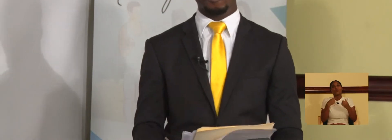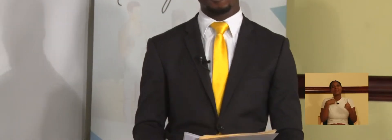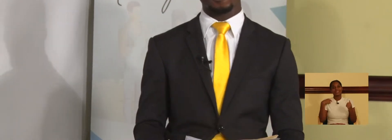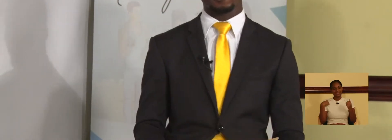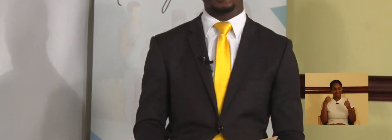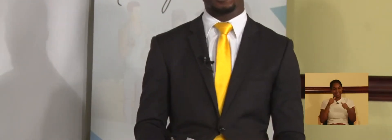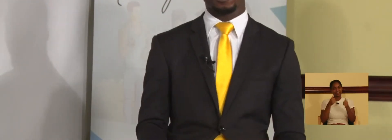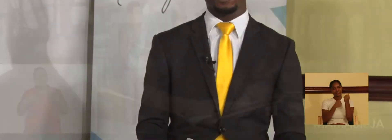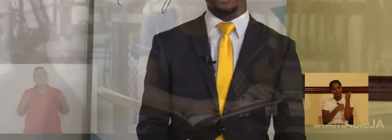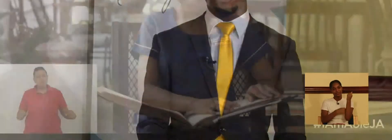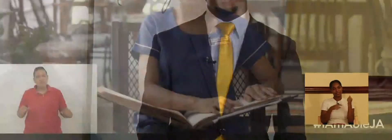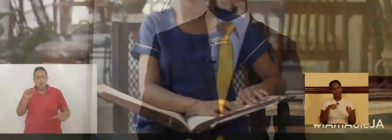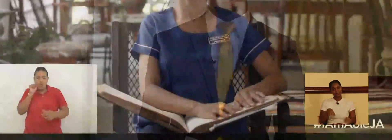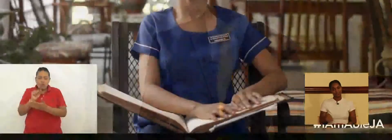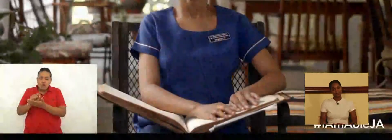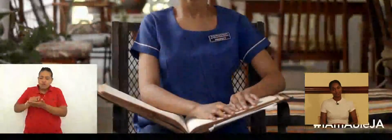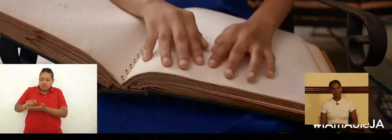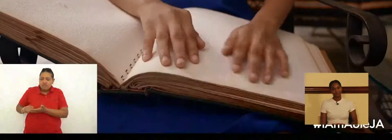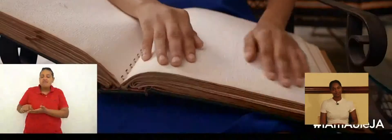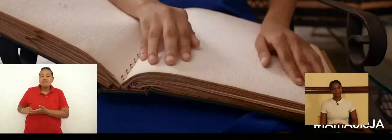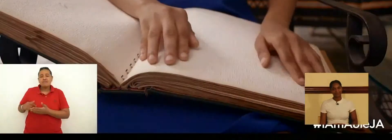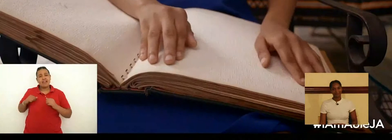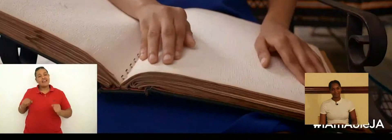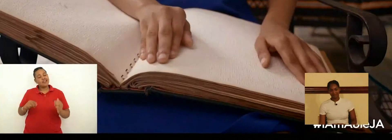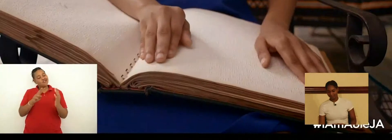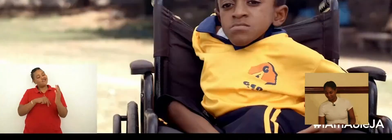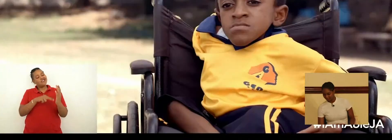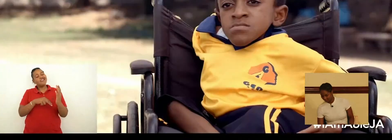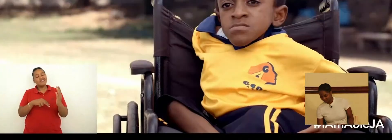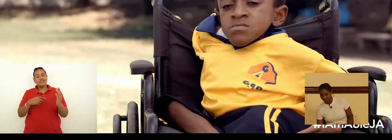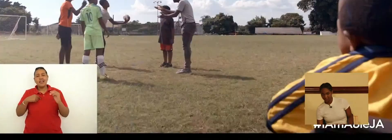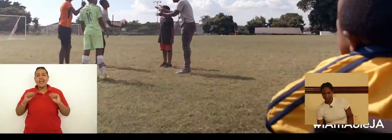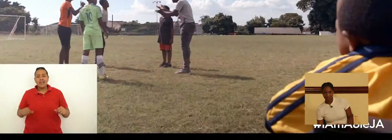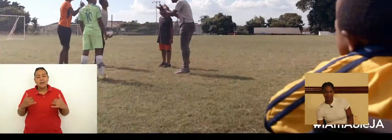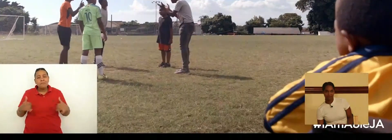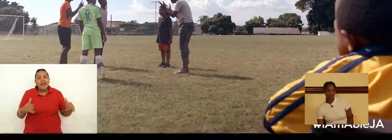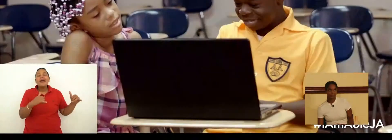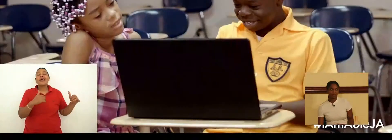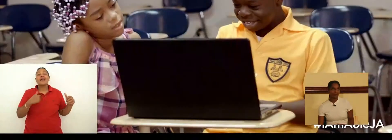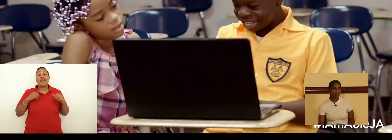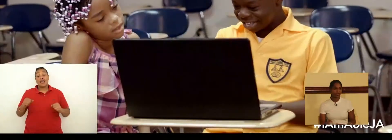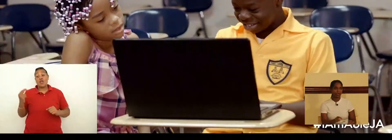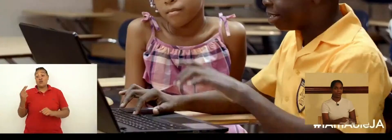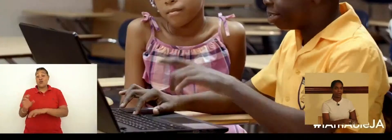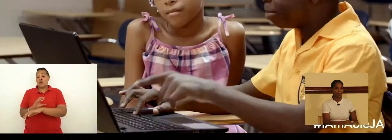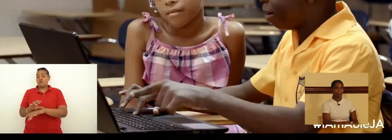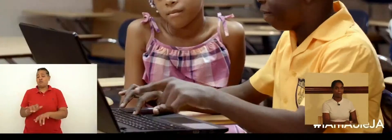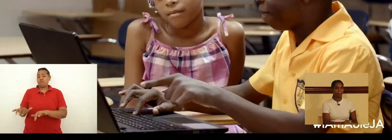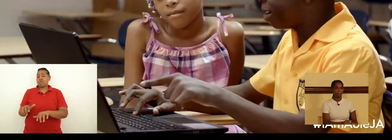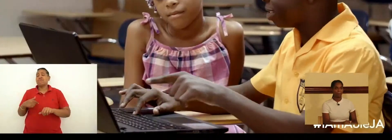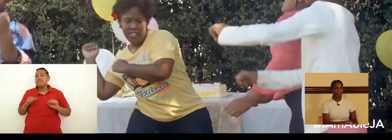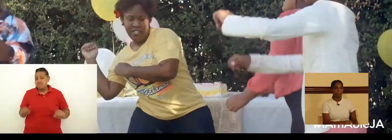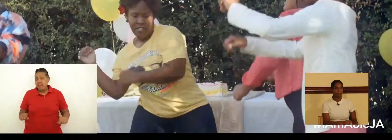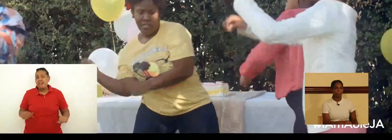them. I can do my homework. I can read. I can play. I can use computers. I can